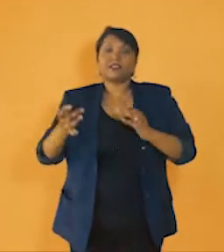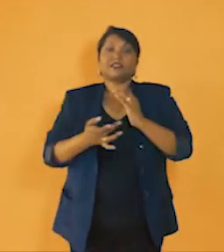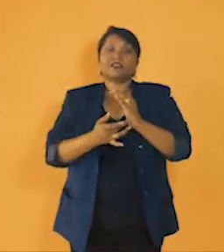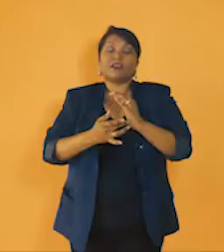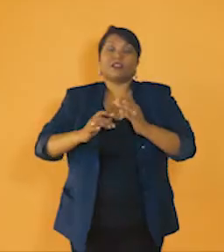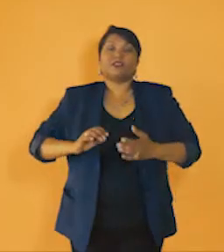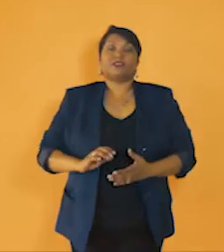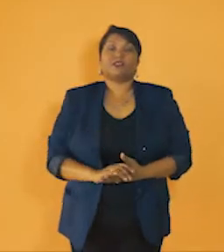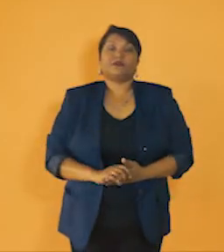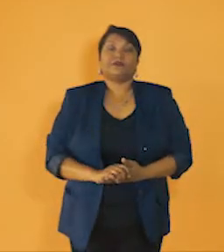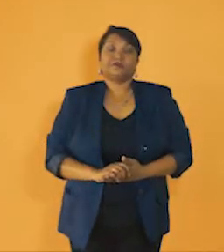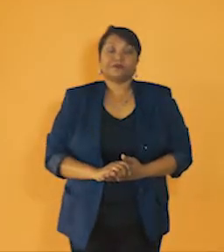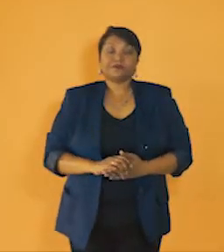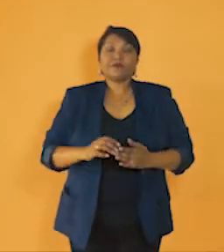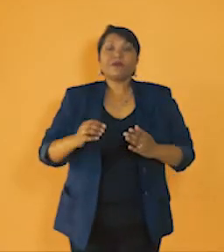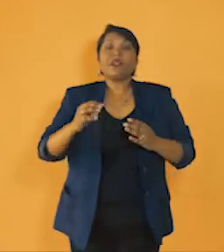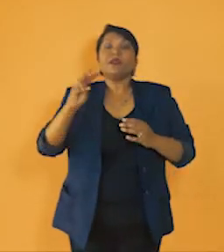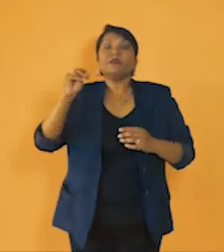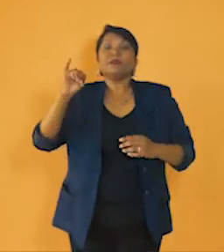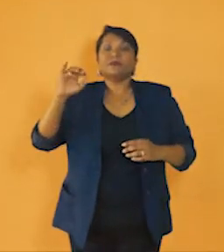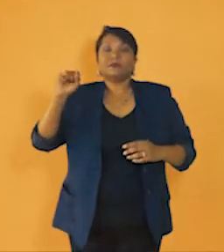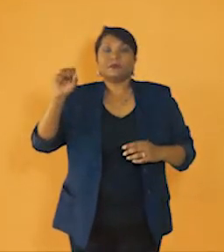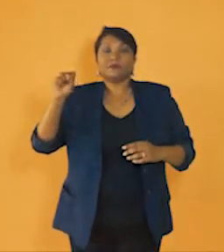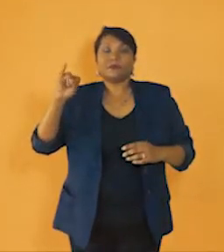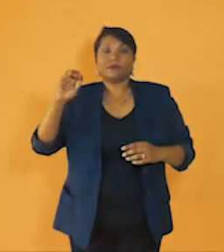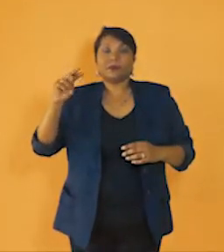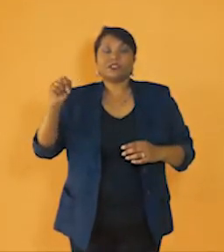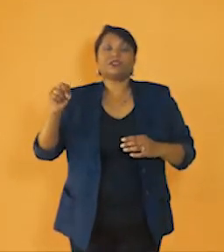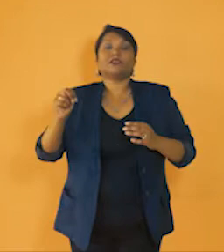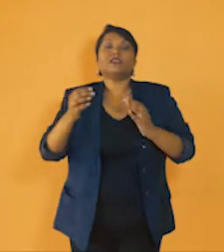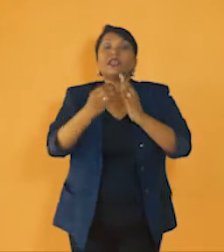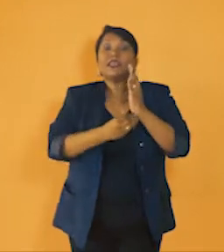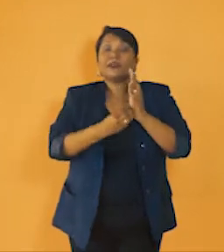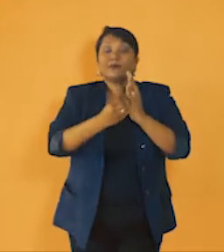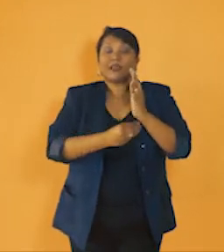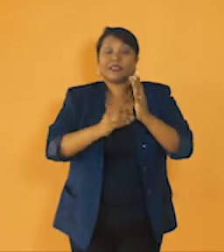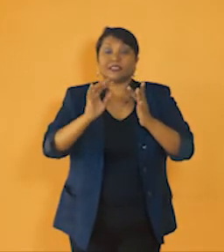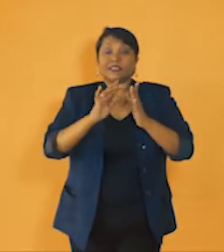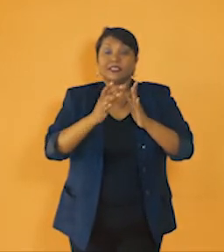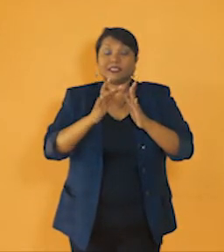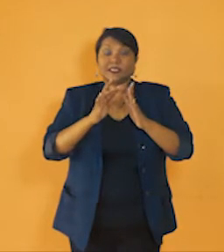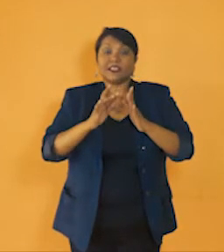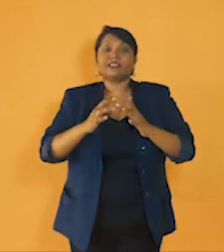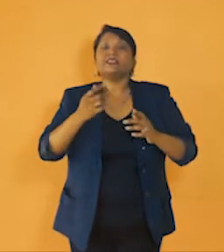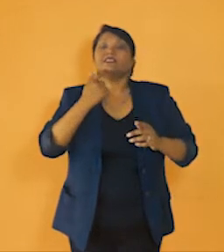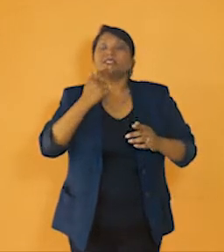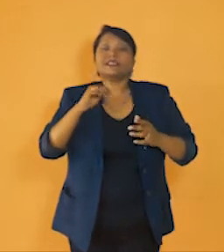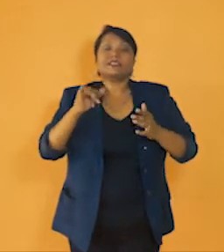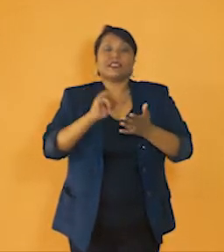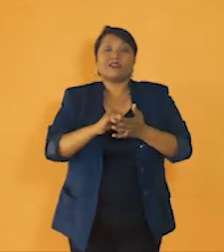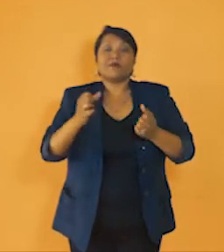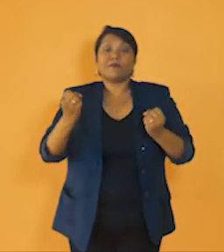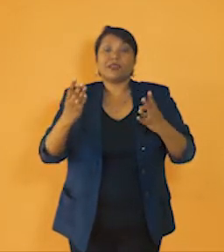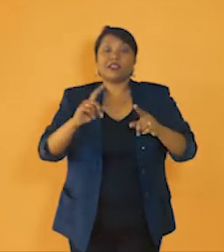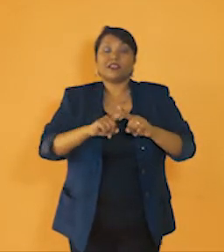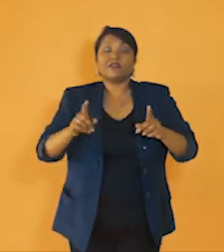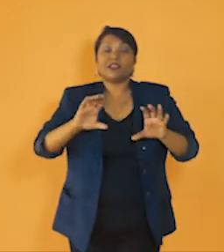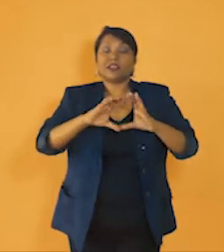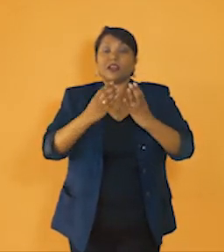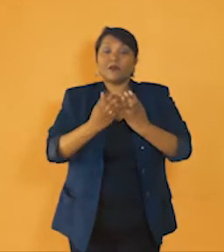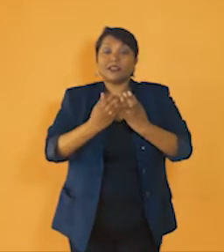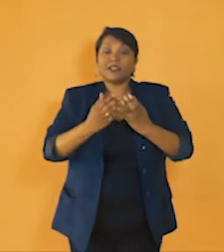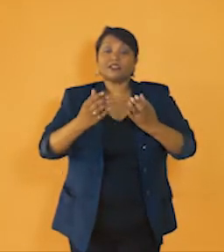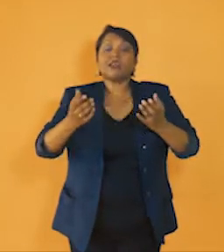basis. According to the Mission Daily, an online magazine, many entrepreneurs have jumped on the bandwagon to